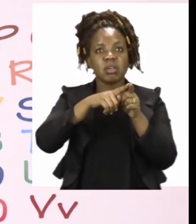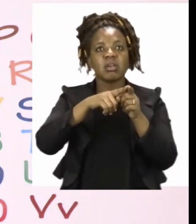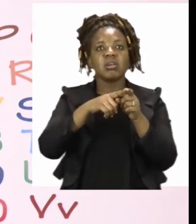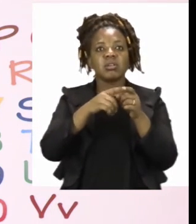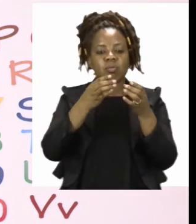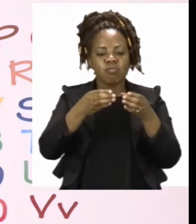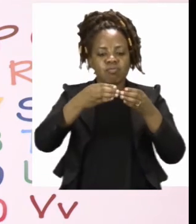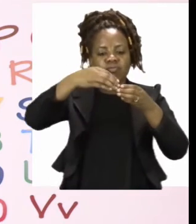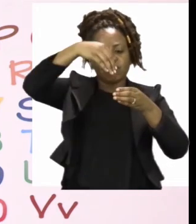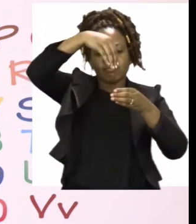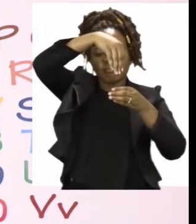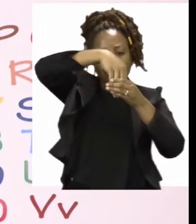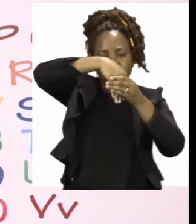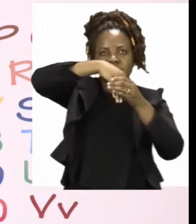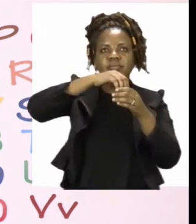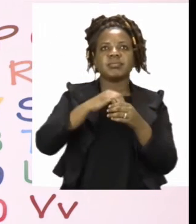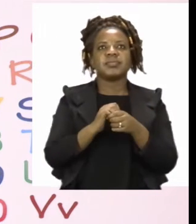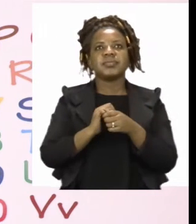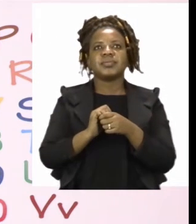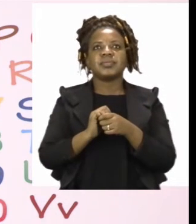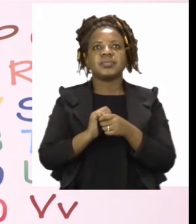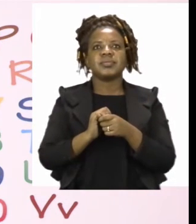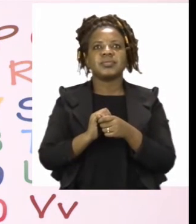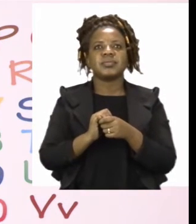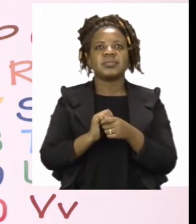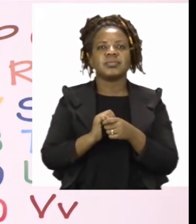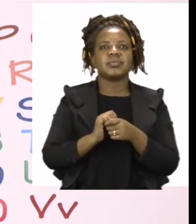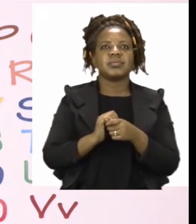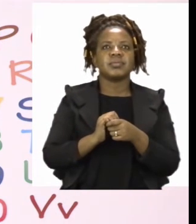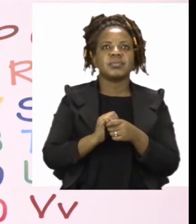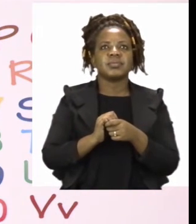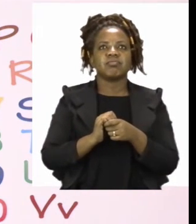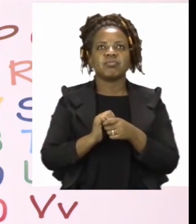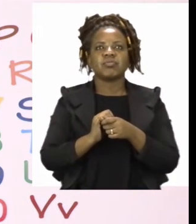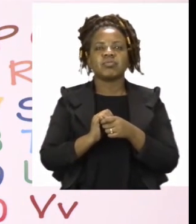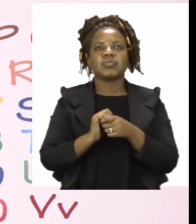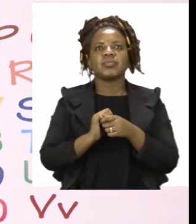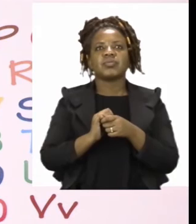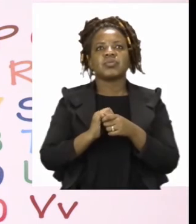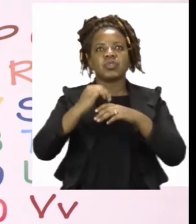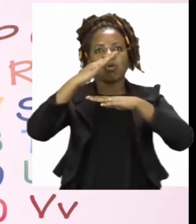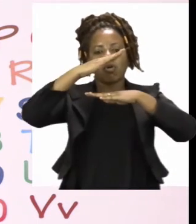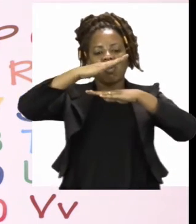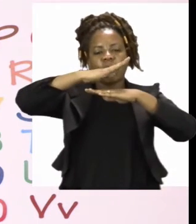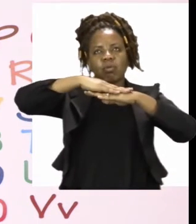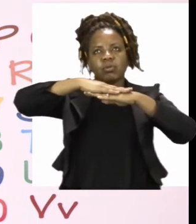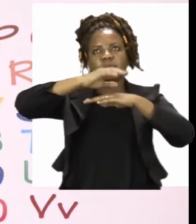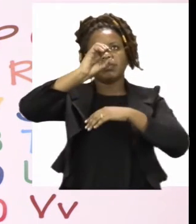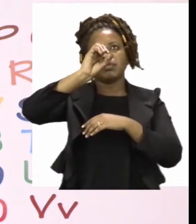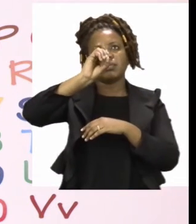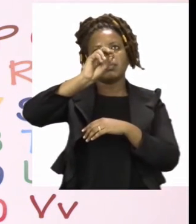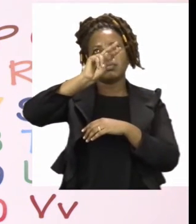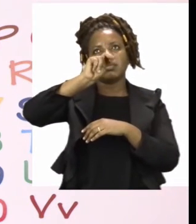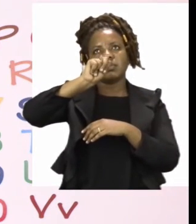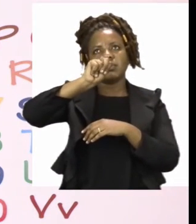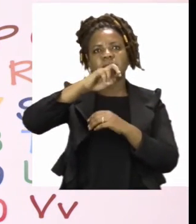Well done. Mr. Lion, what about on? Let's see. The